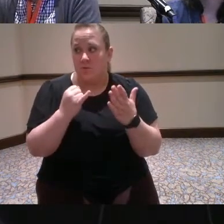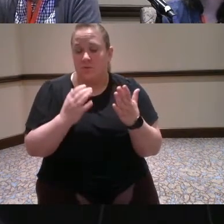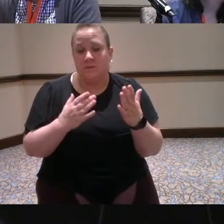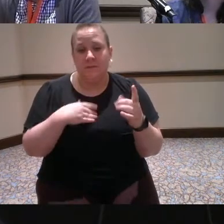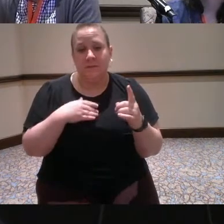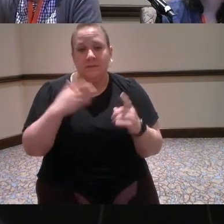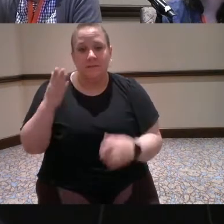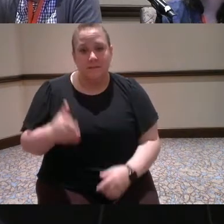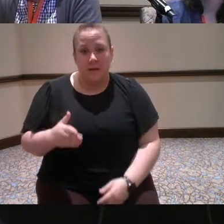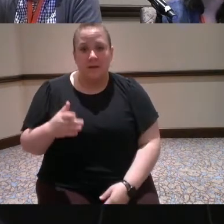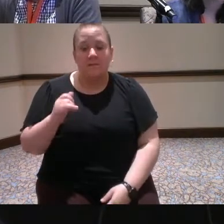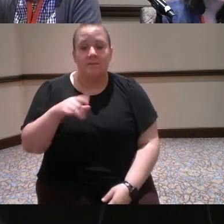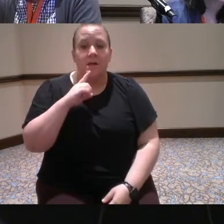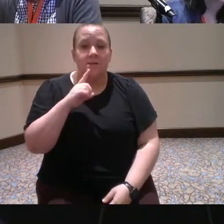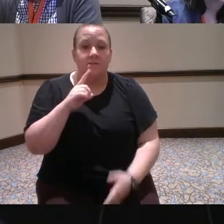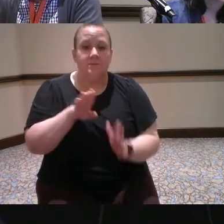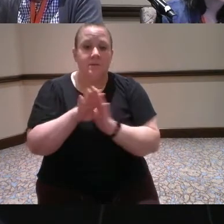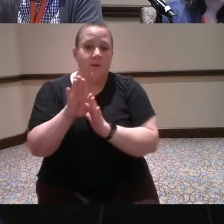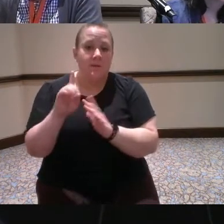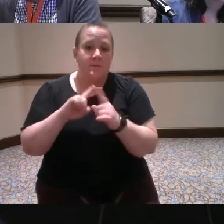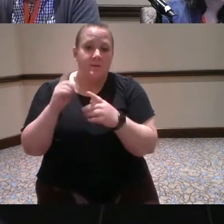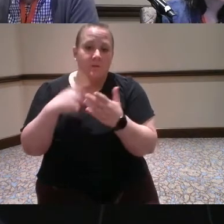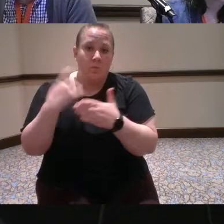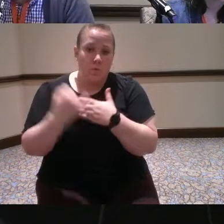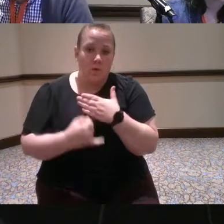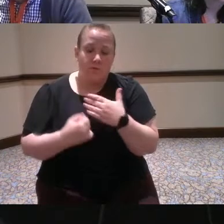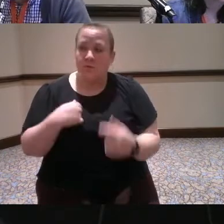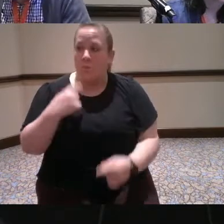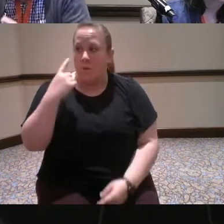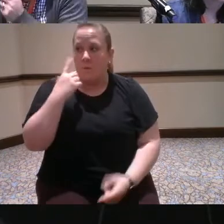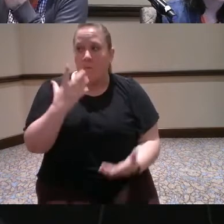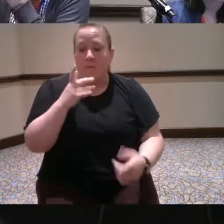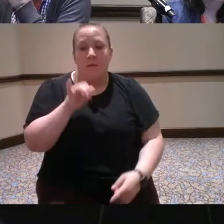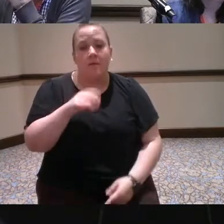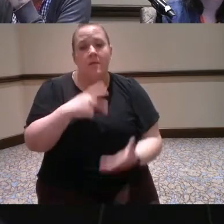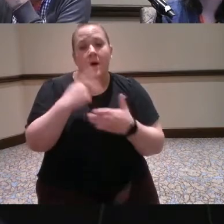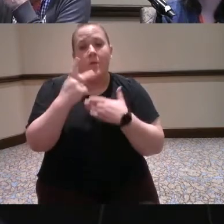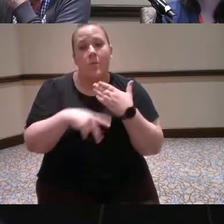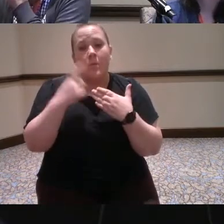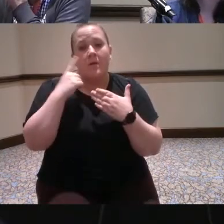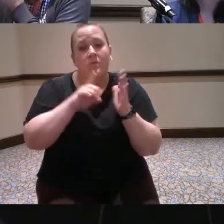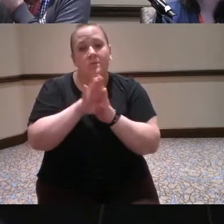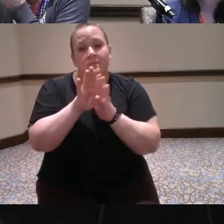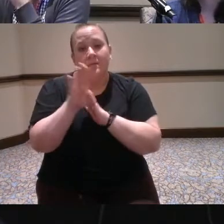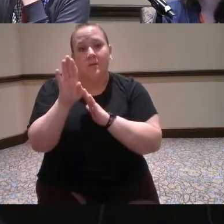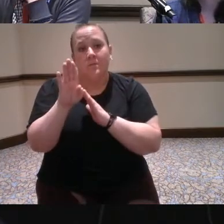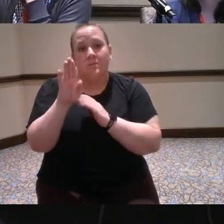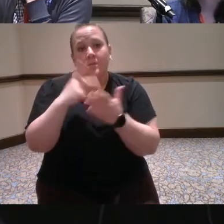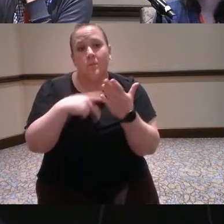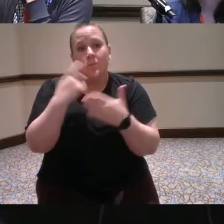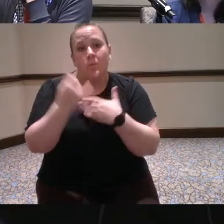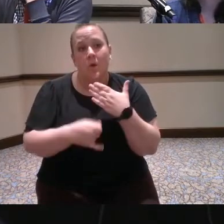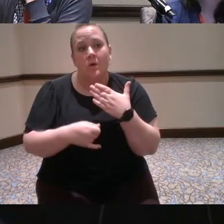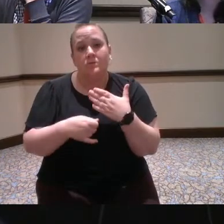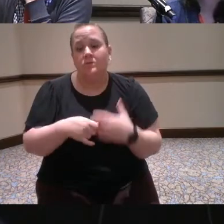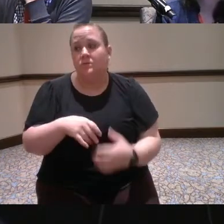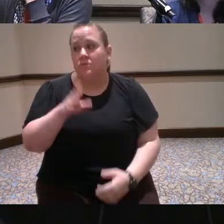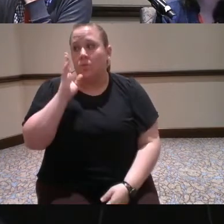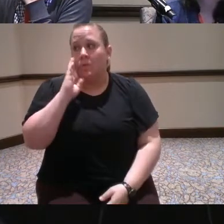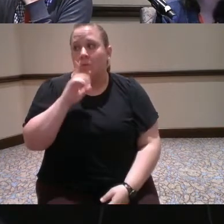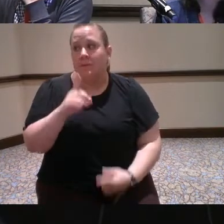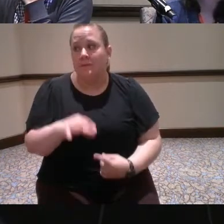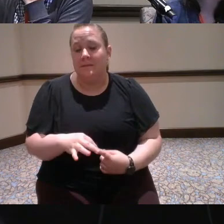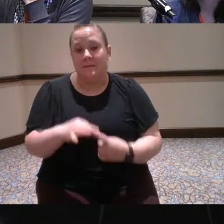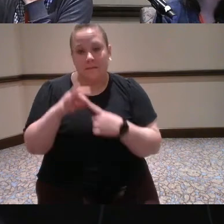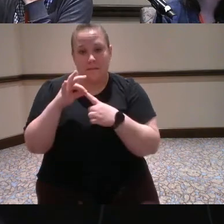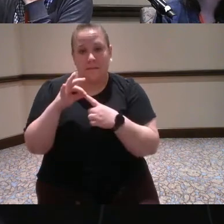projects. We thought that maybe that program for developing projects would be distinct,